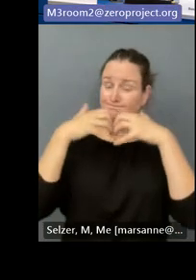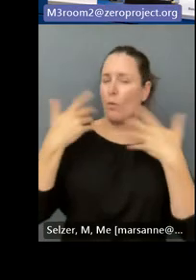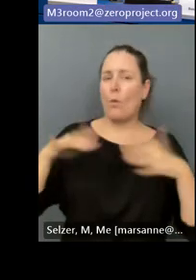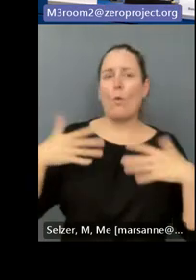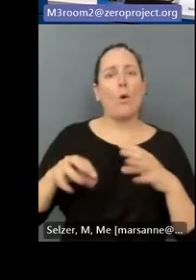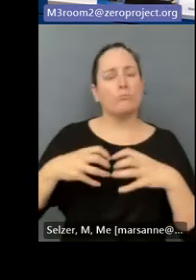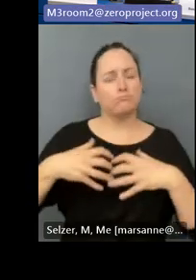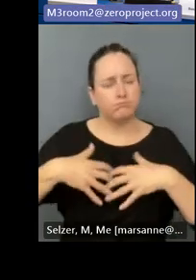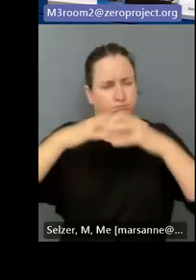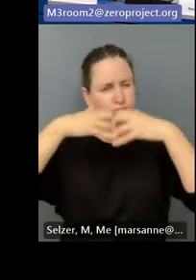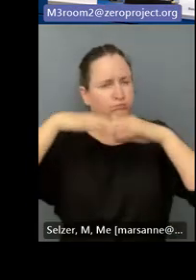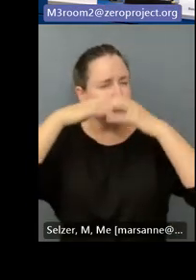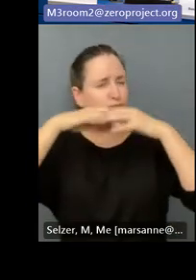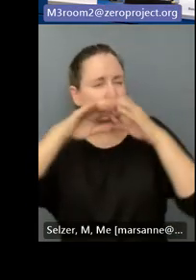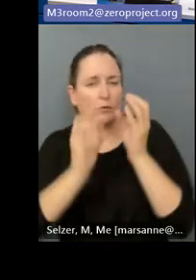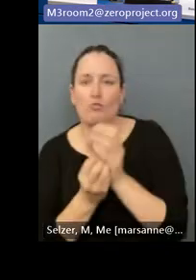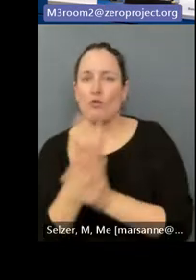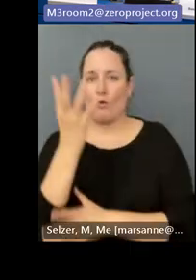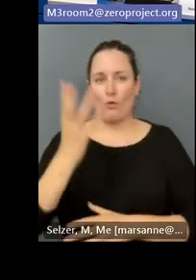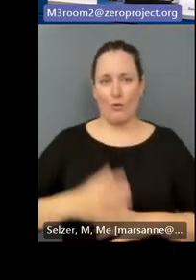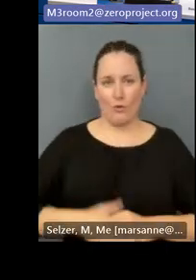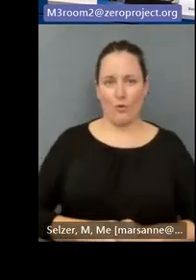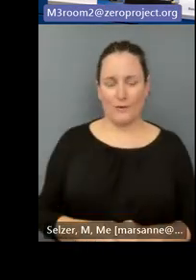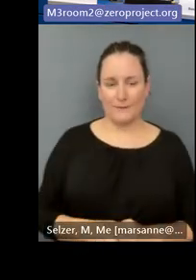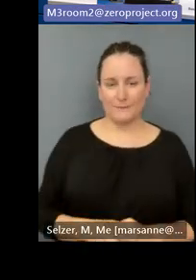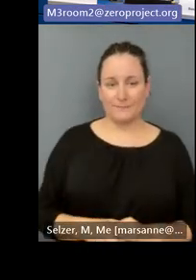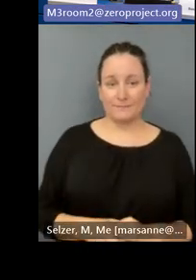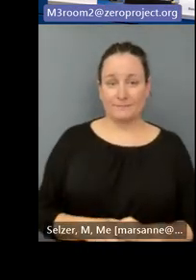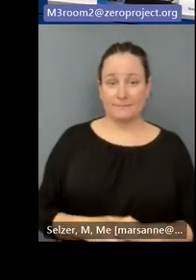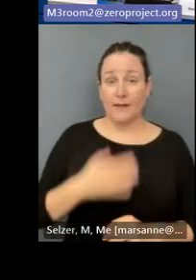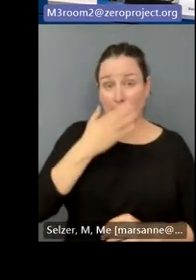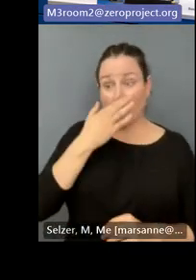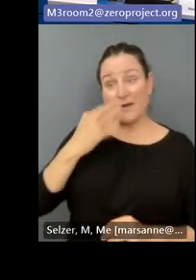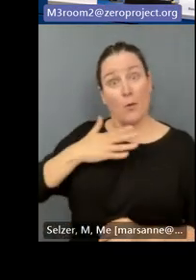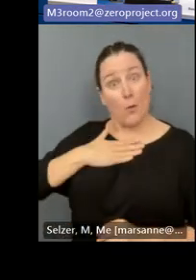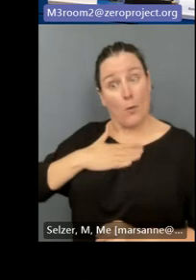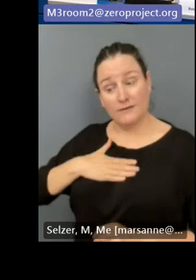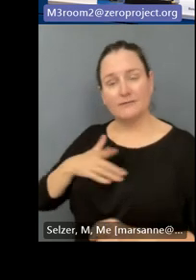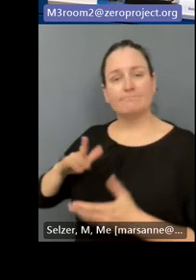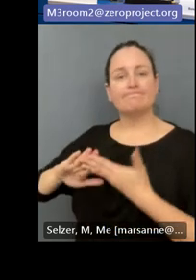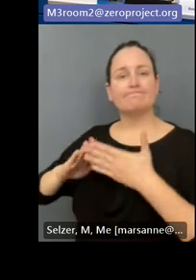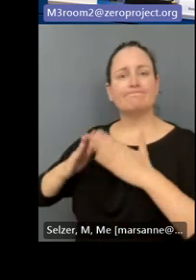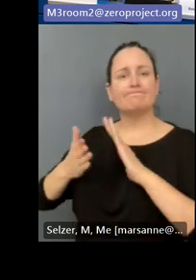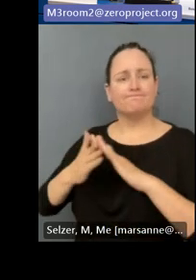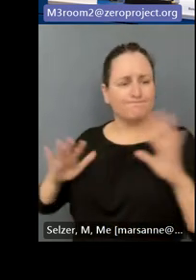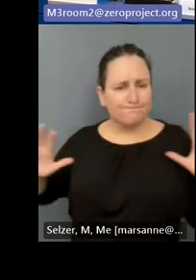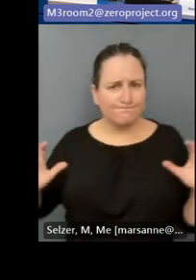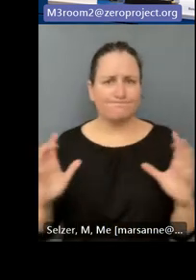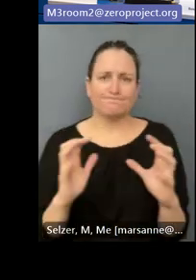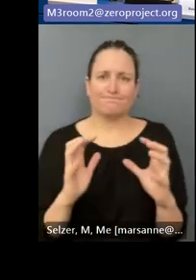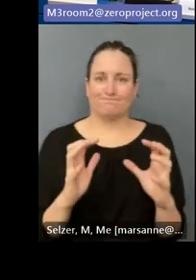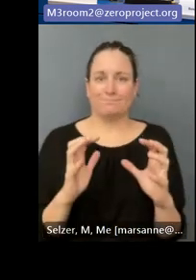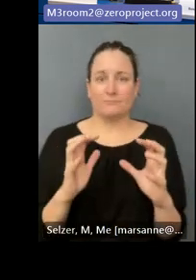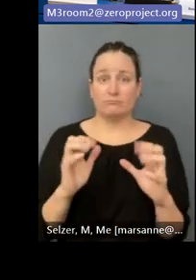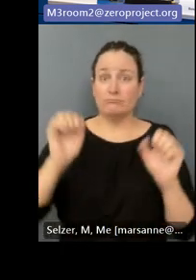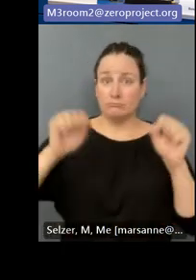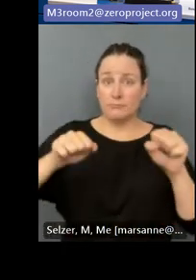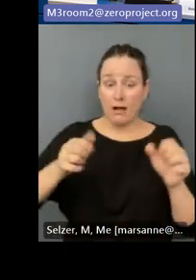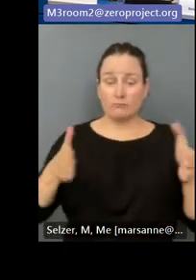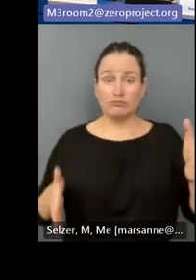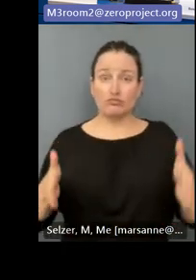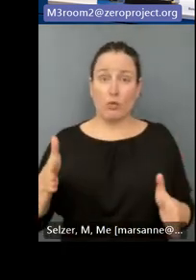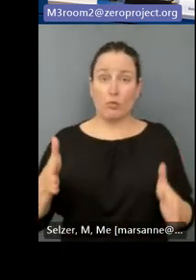makes First Lego League unique is its focus on social impact. It is not just about building robots. It's about demonstrating